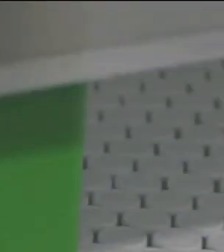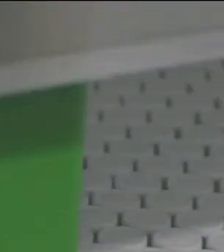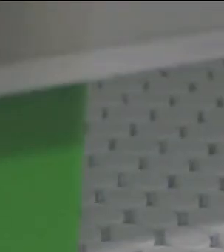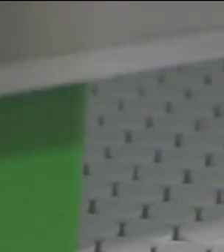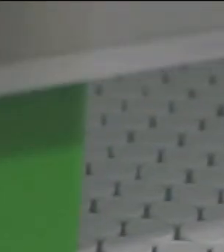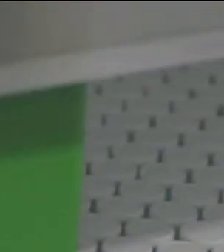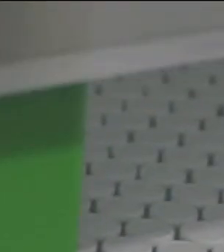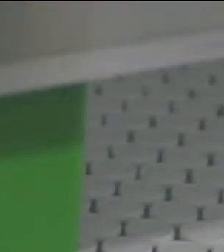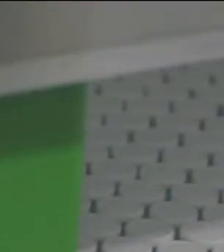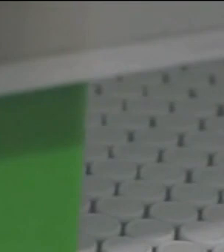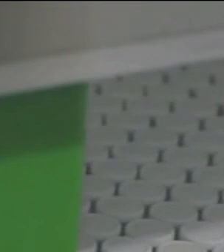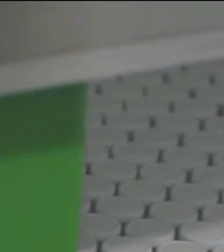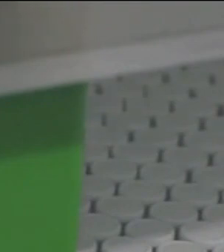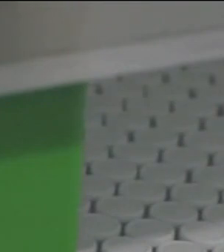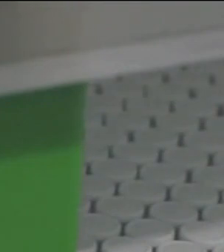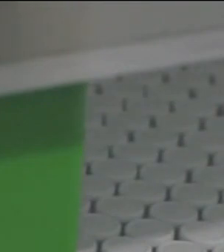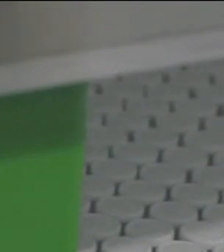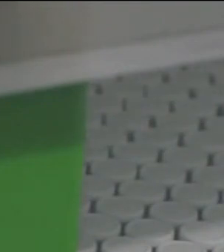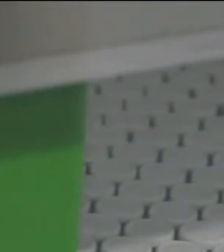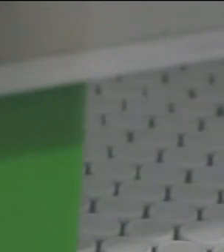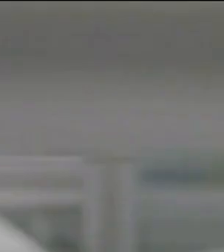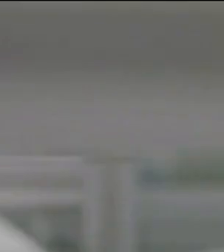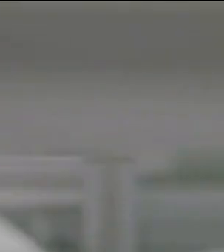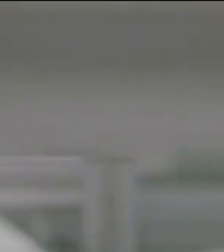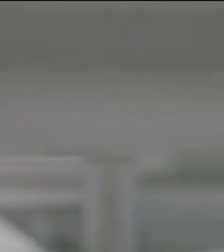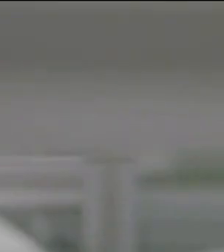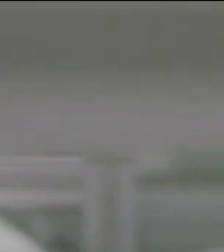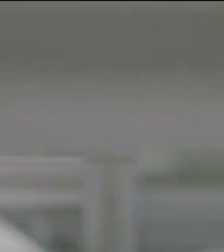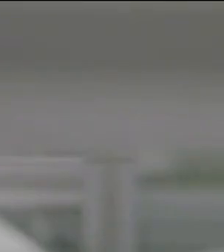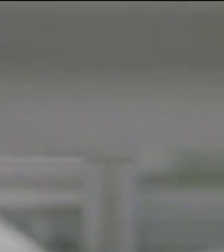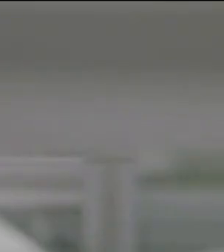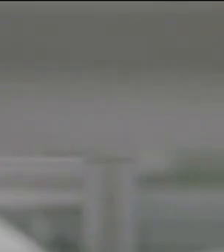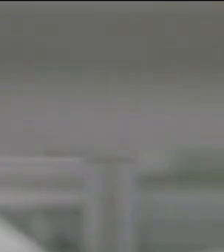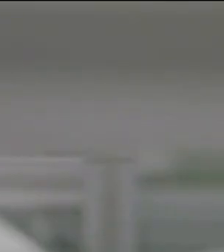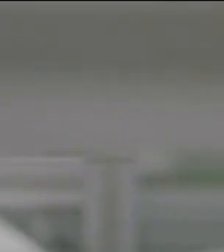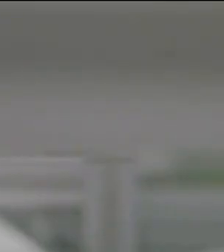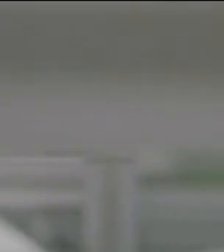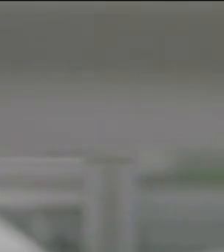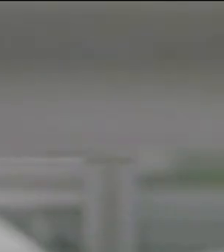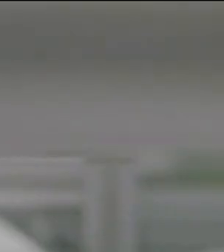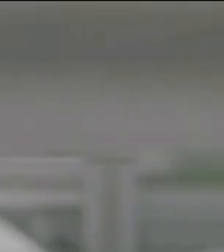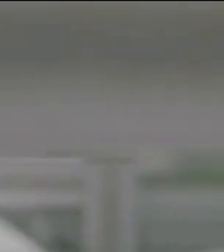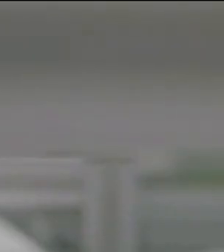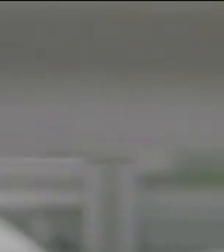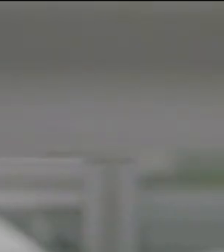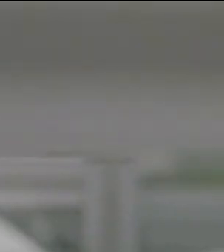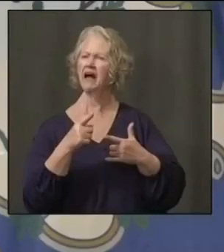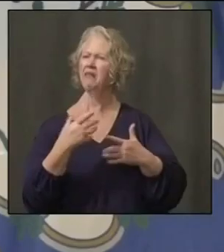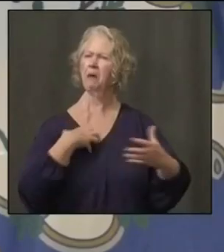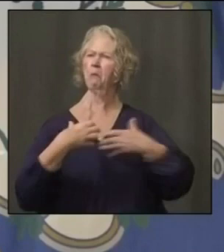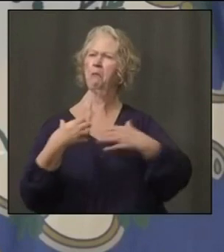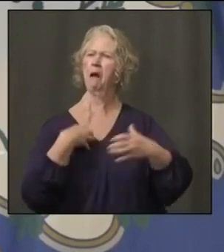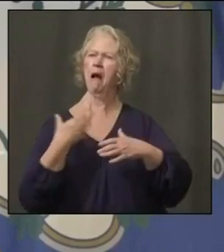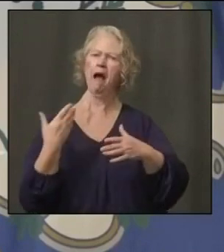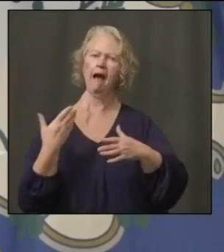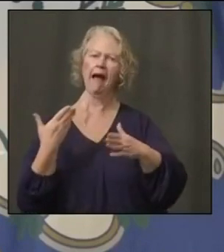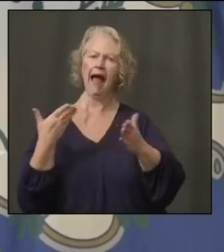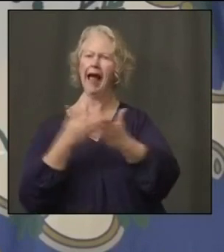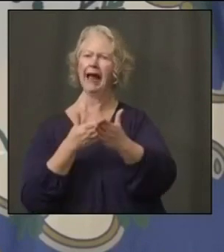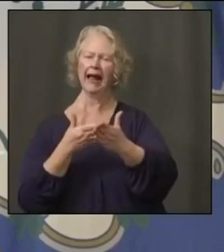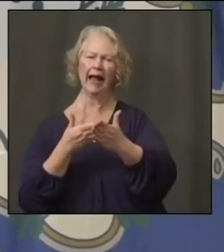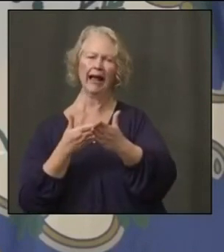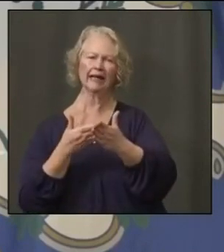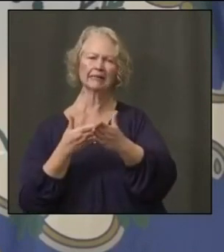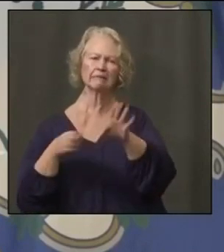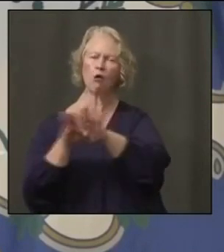finding storage space, while the public will need to adjust to getting two doses of the vaccine 3 weeks apart. One of the ways we can